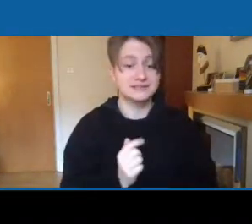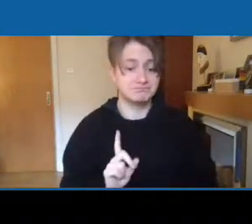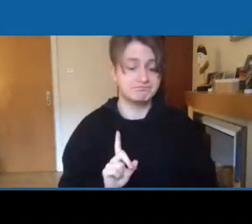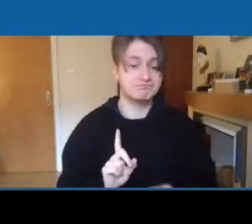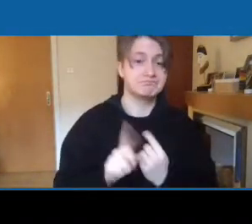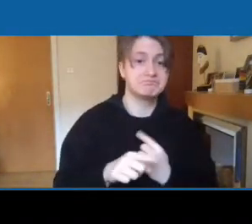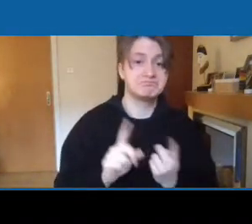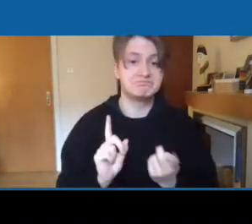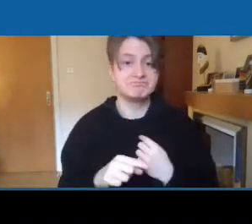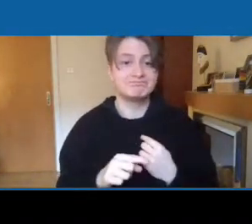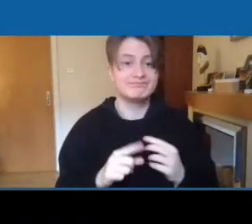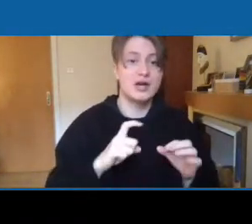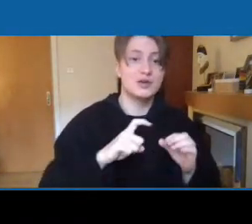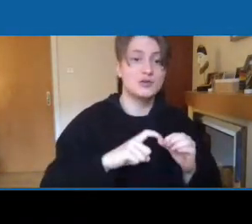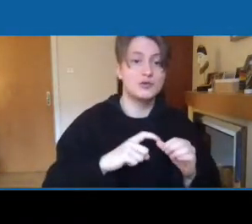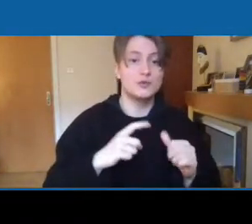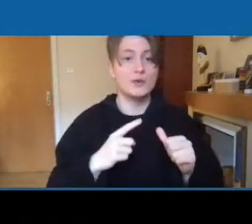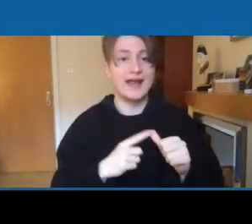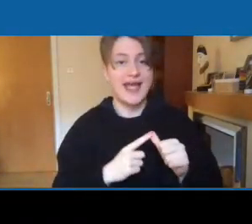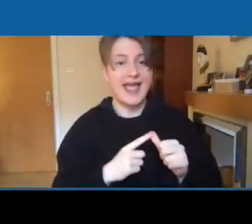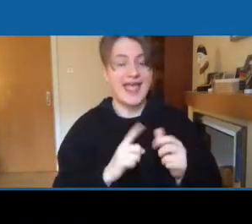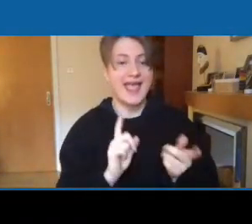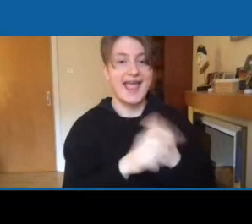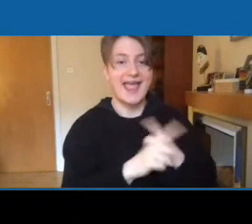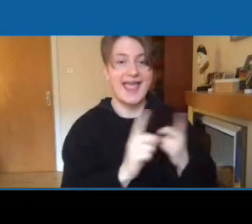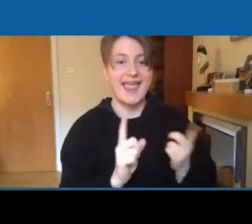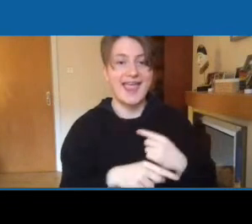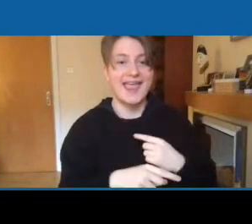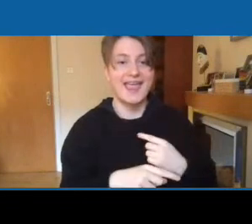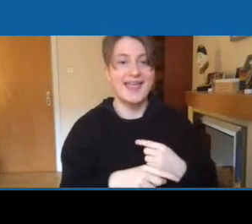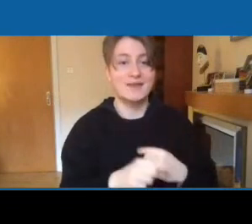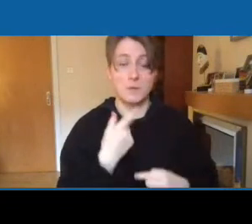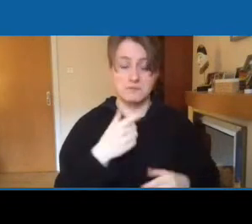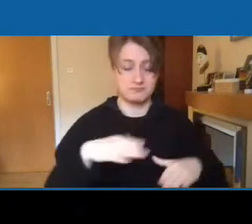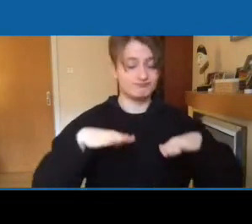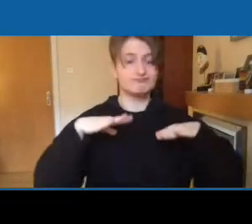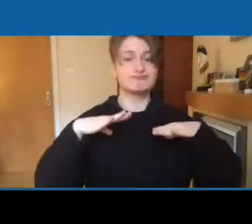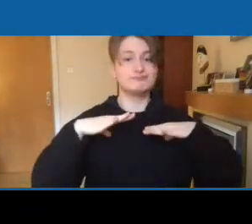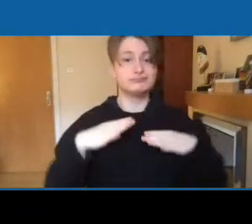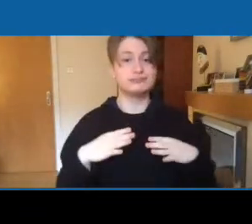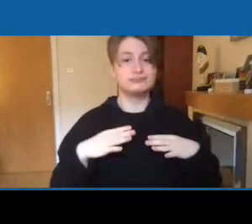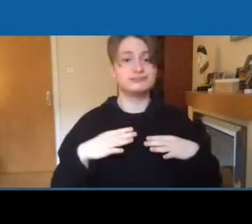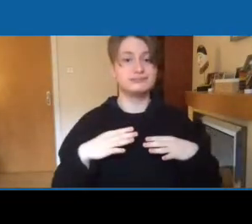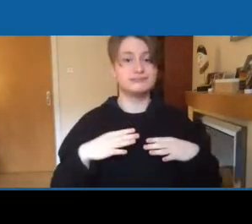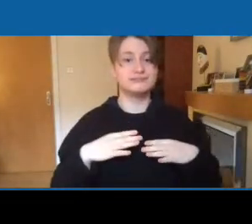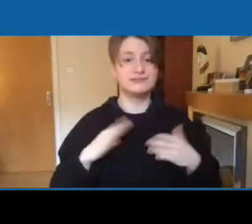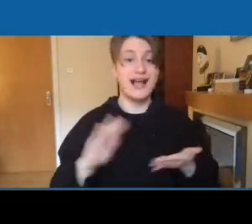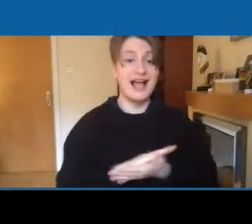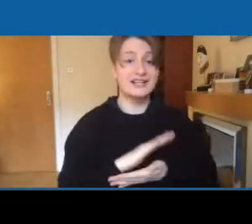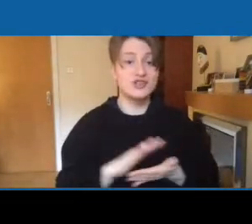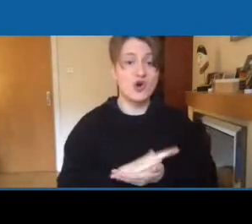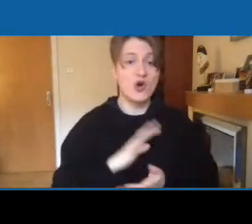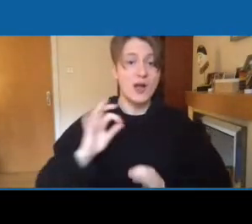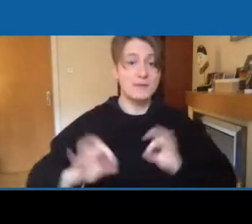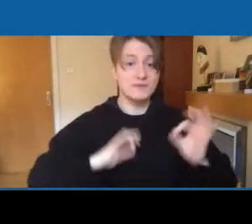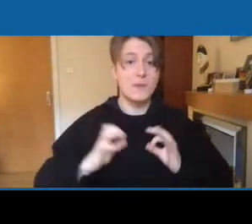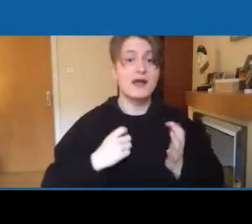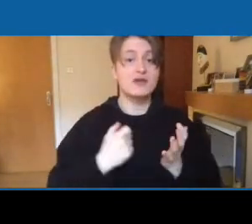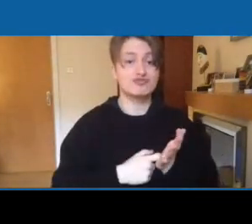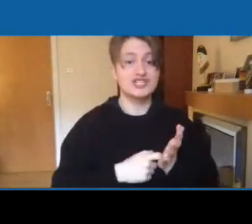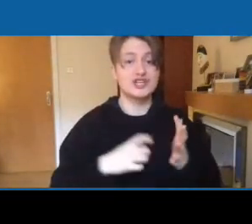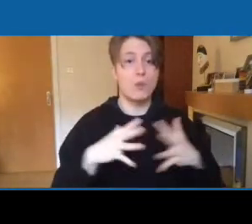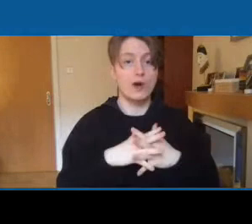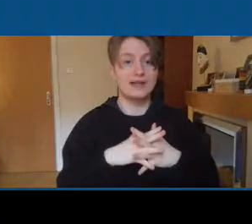us for a Q&A session. So sit back, relax, and enjoy this performance by Richard